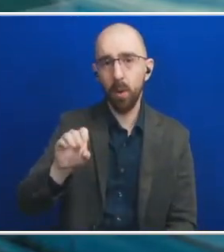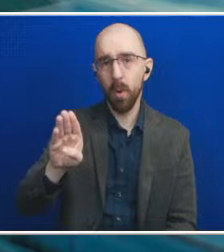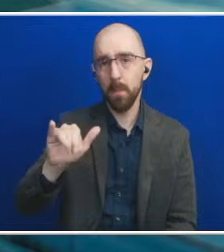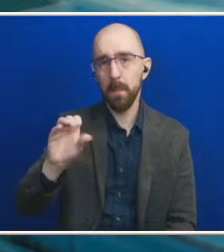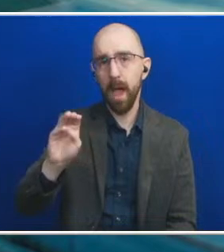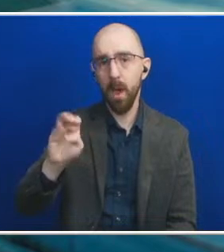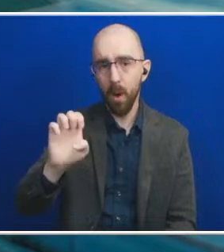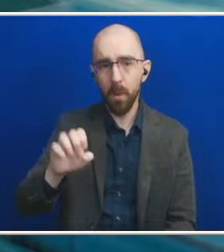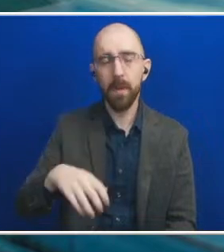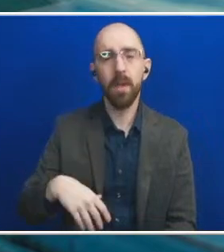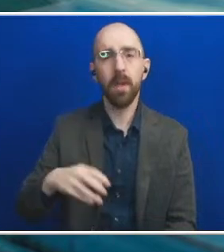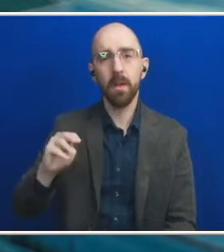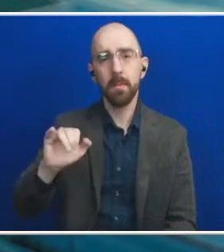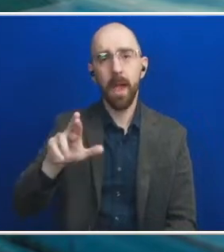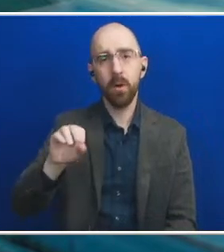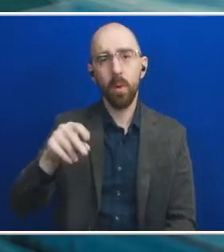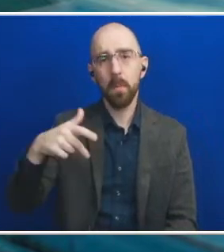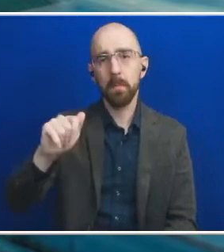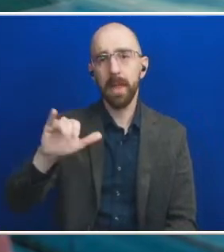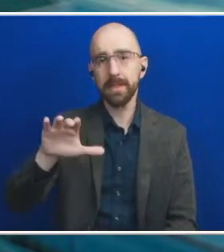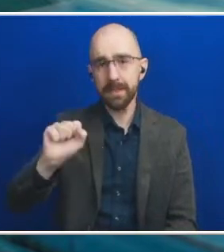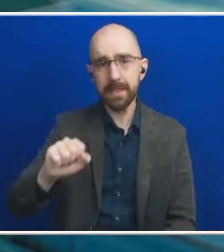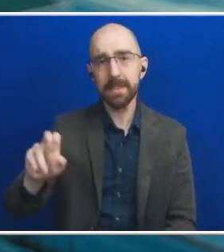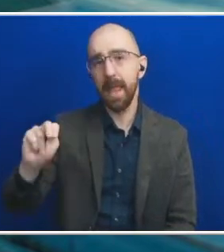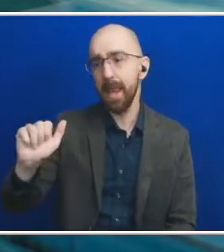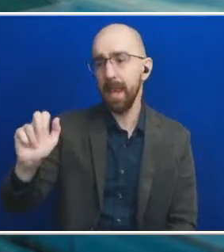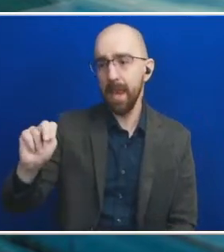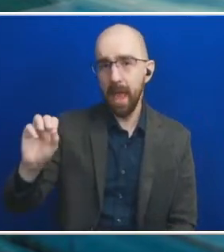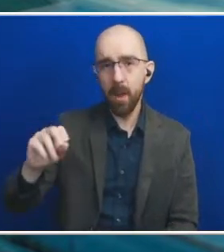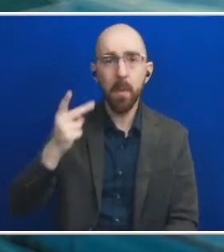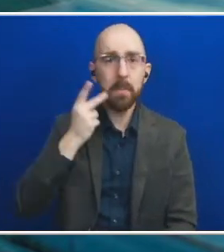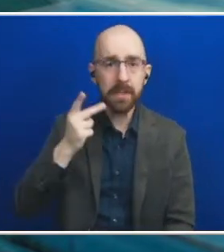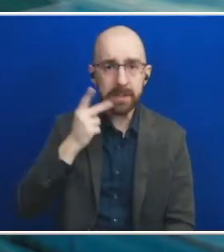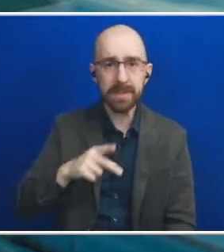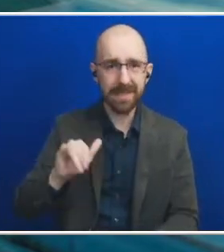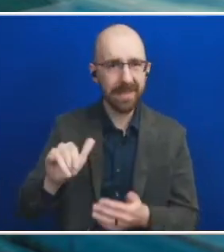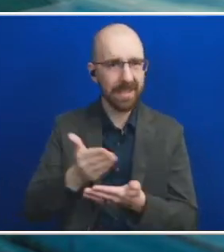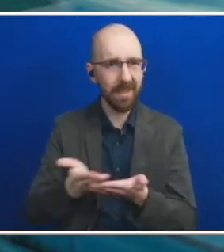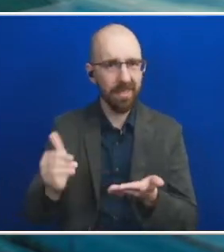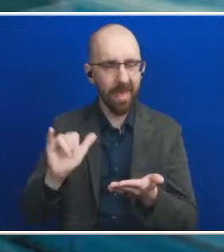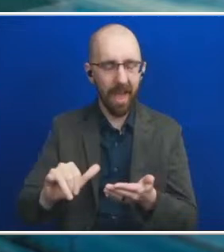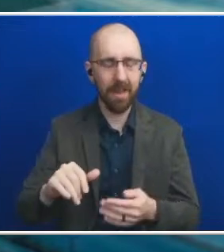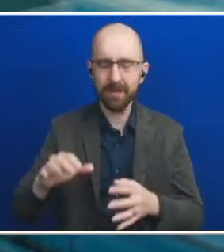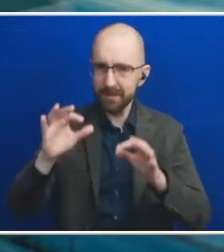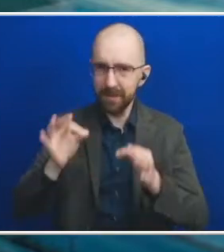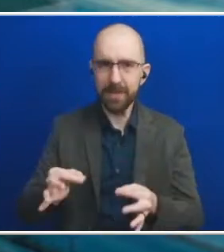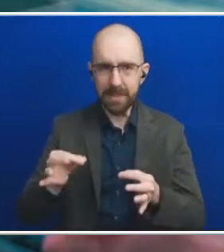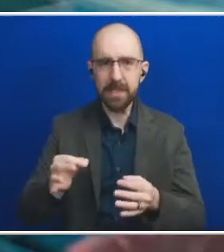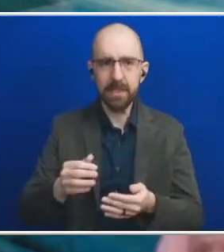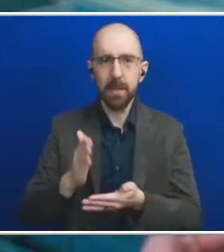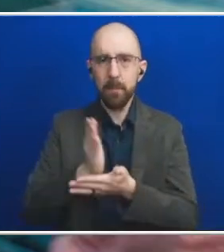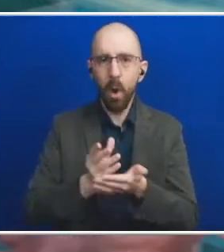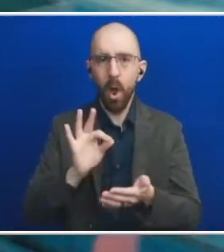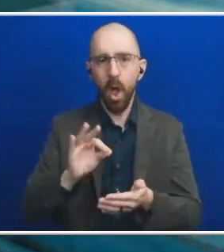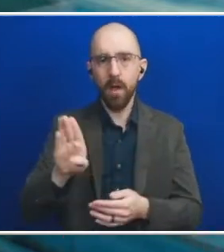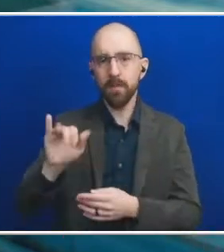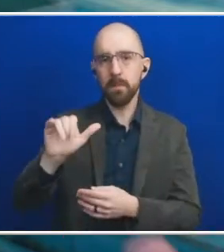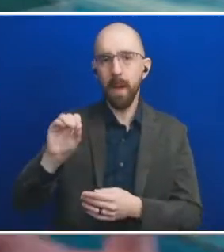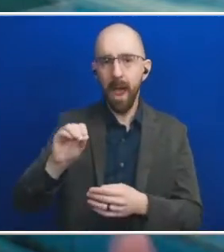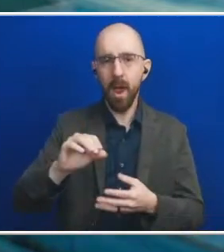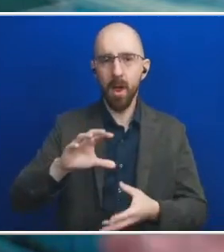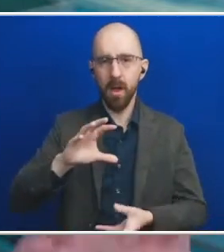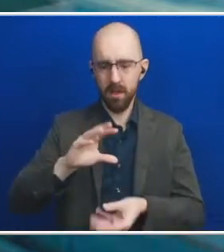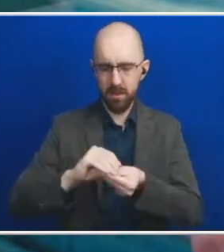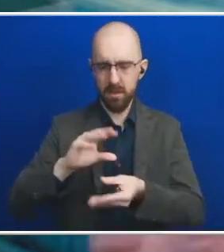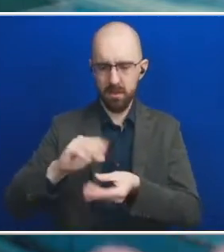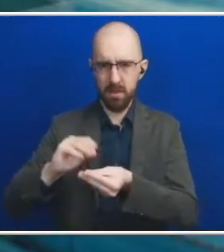microplastics, nanoplastics, things like that are some things that we're looking at. Definitely there's a component of bioaccumulation, biomagnification, where these